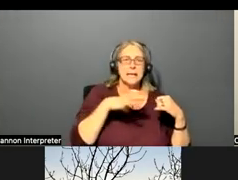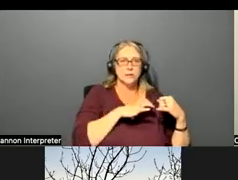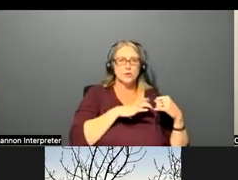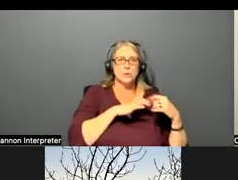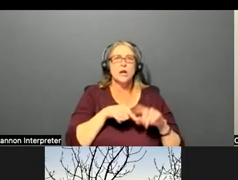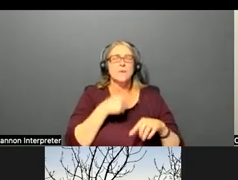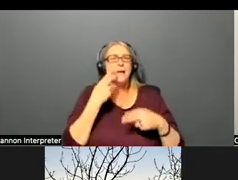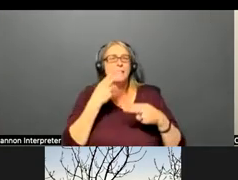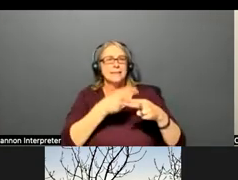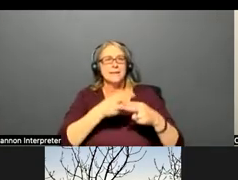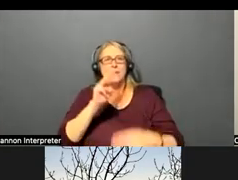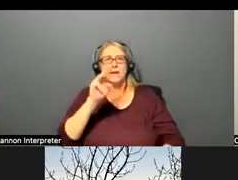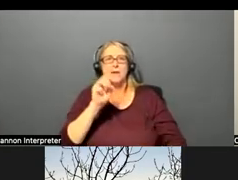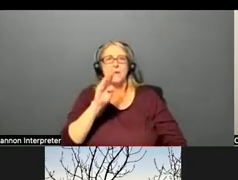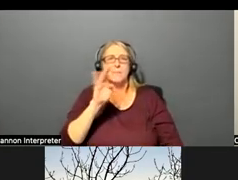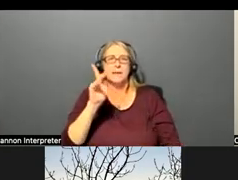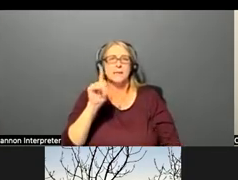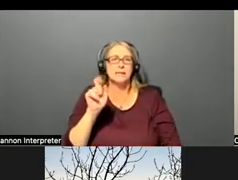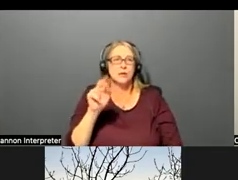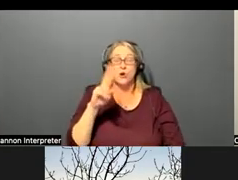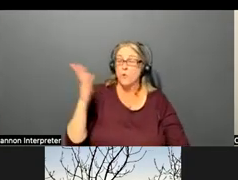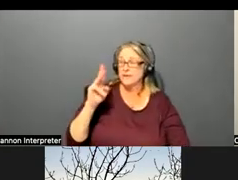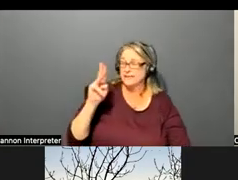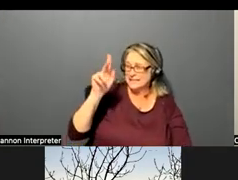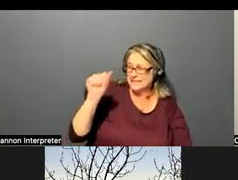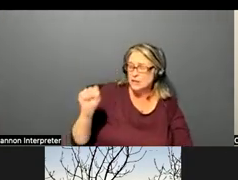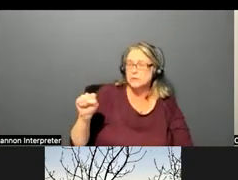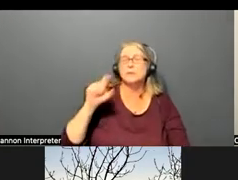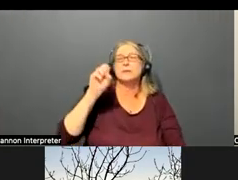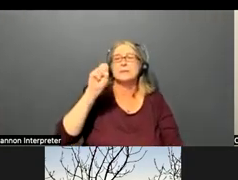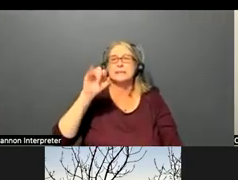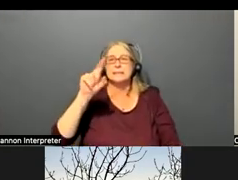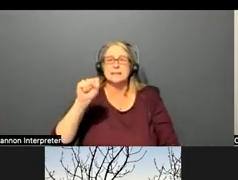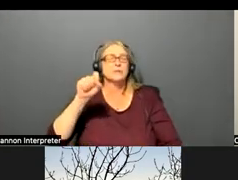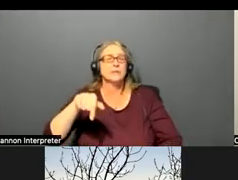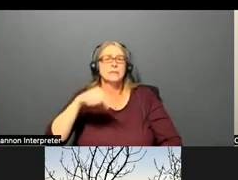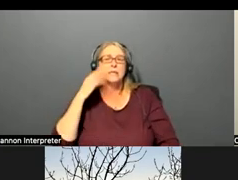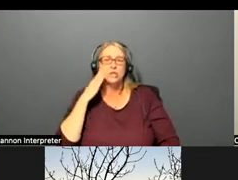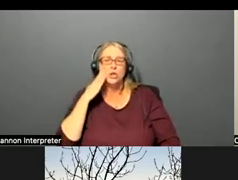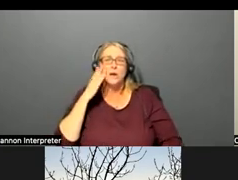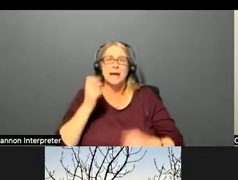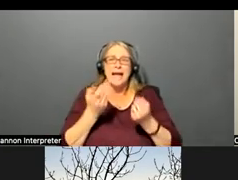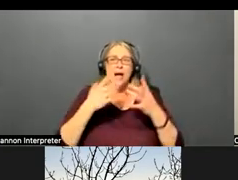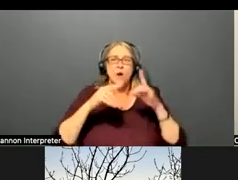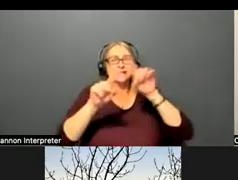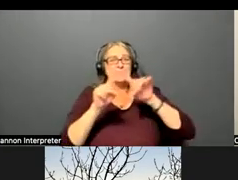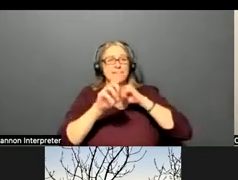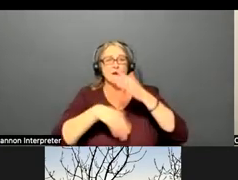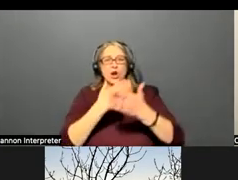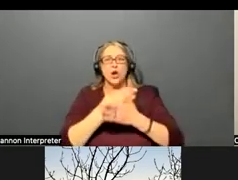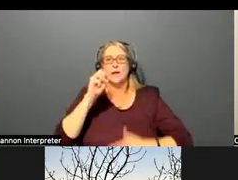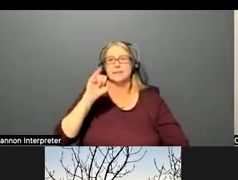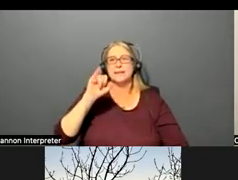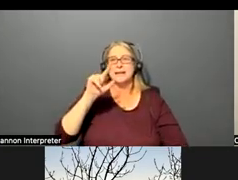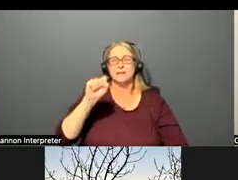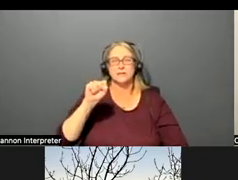of this webinar, what SILs need to know about intersectionality, I think one thing that strikes me is just how different all SILs are. And